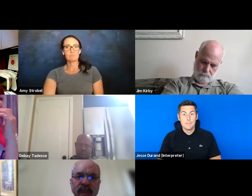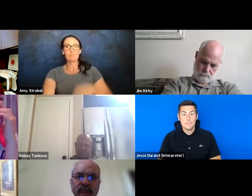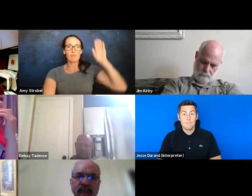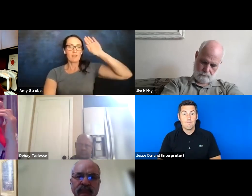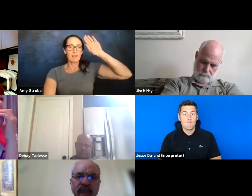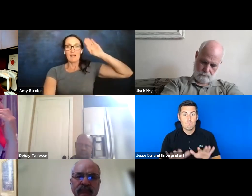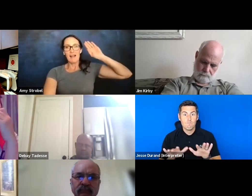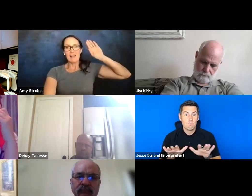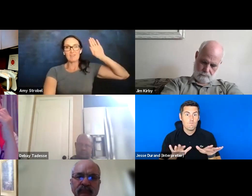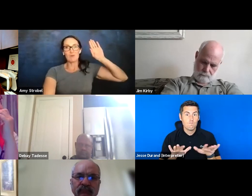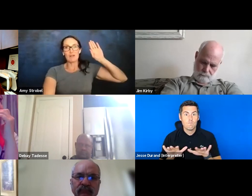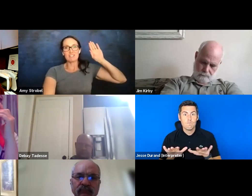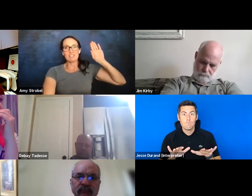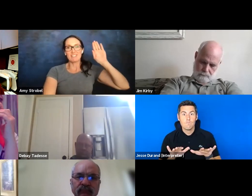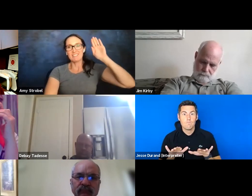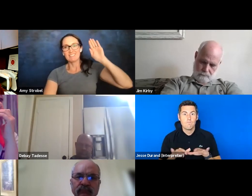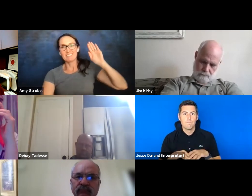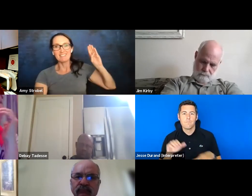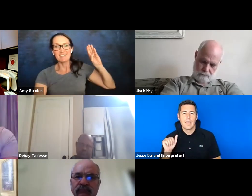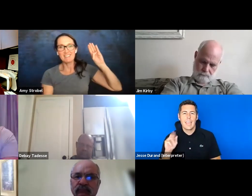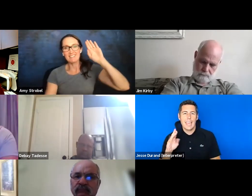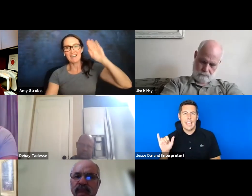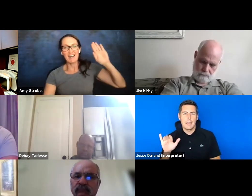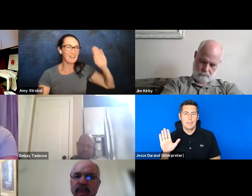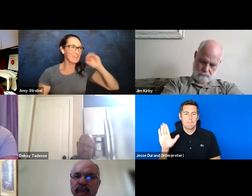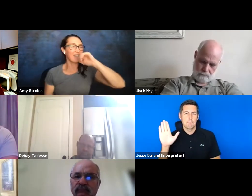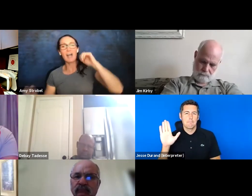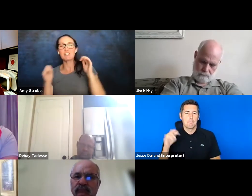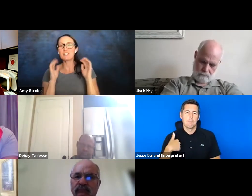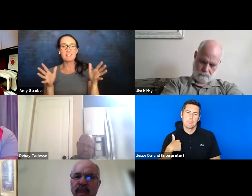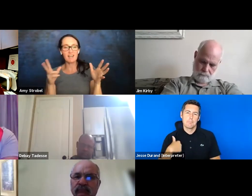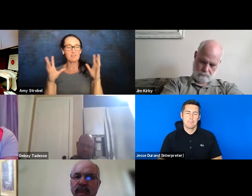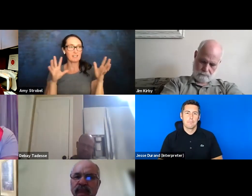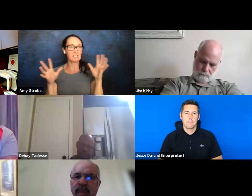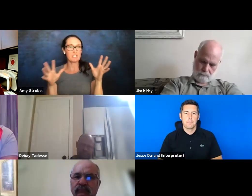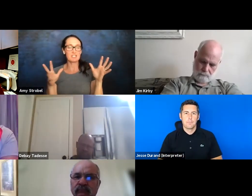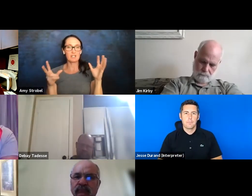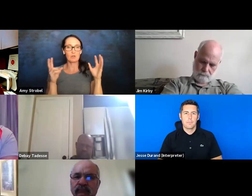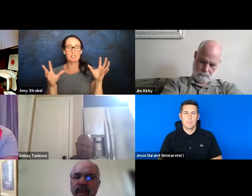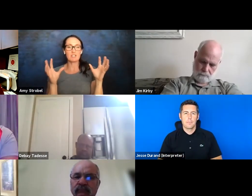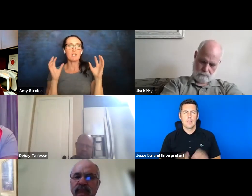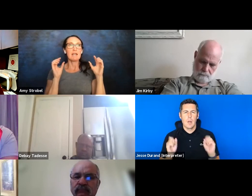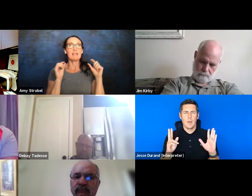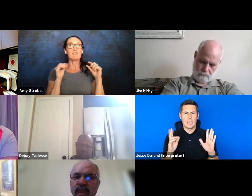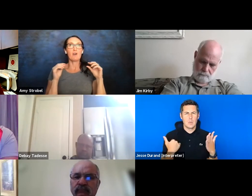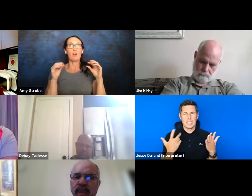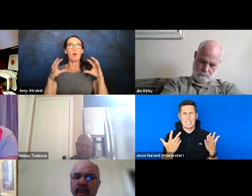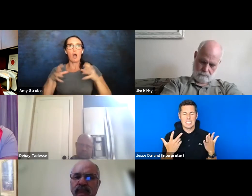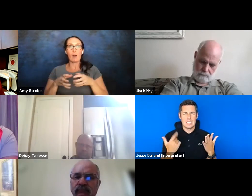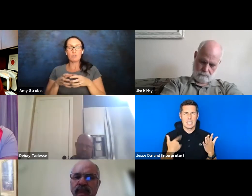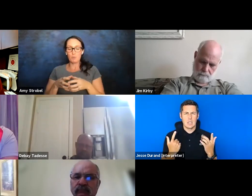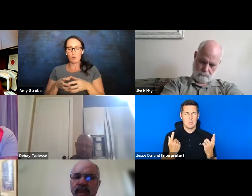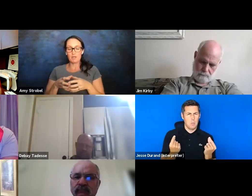Any questions? I have a question. Yeah, go ahead. All right, this is kind of like a logistic question.